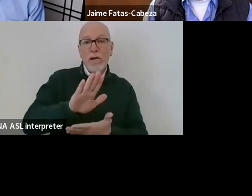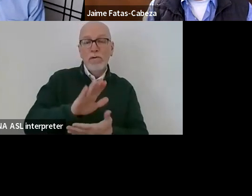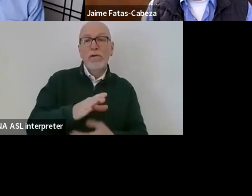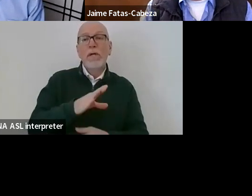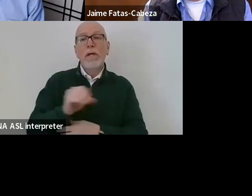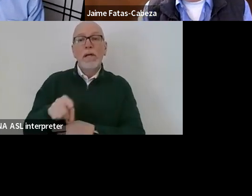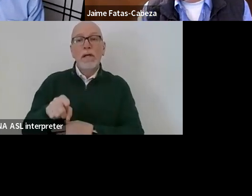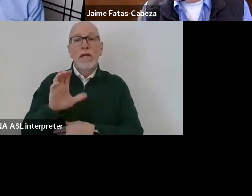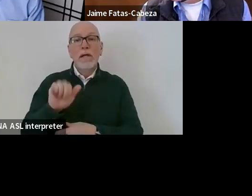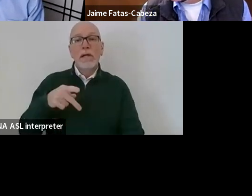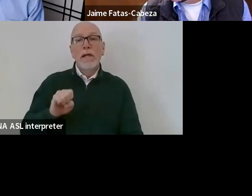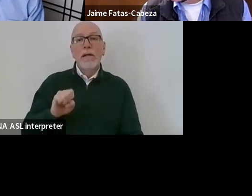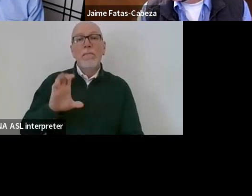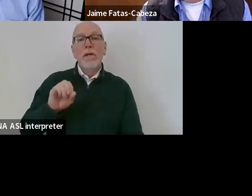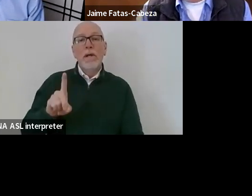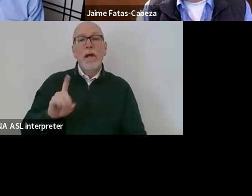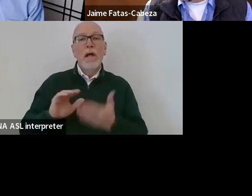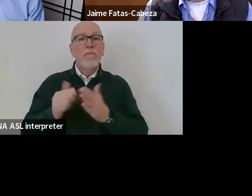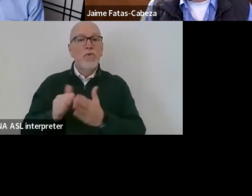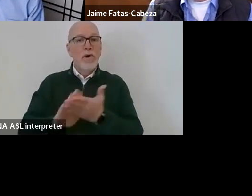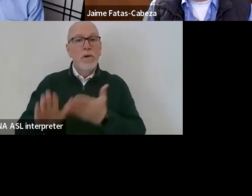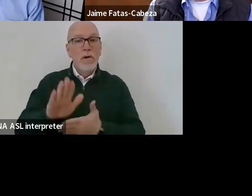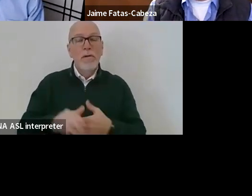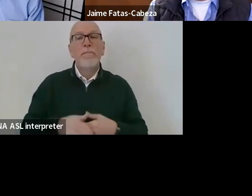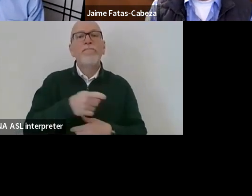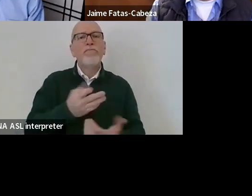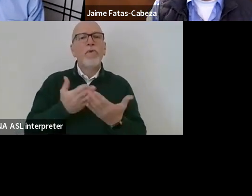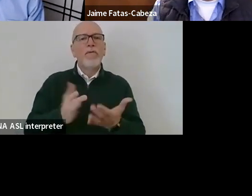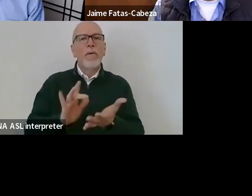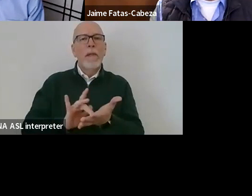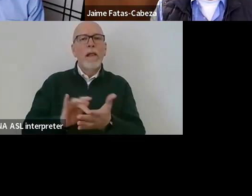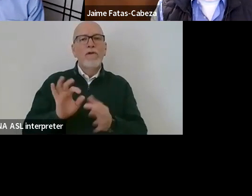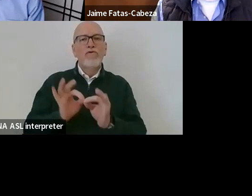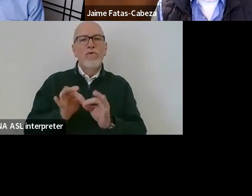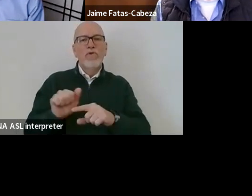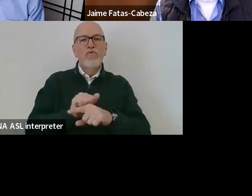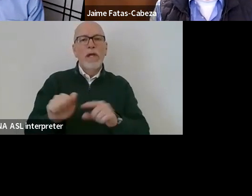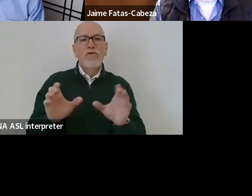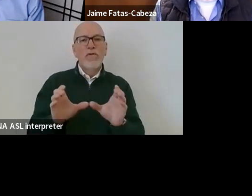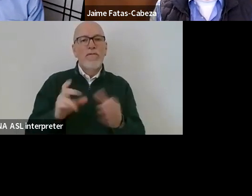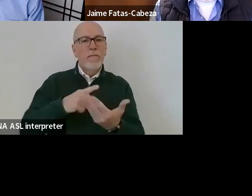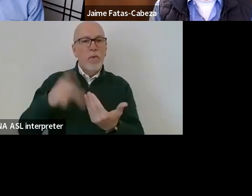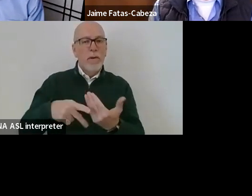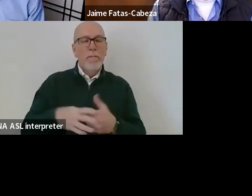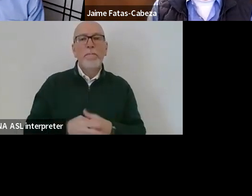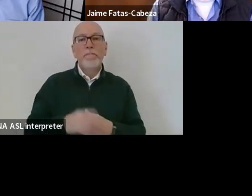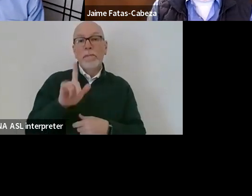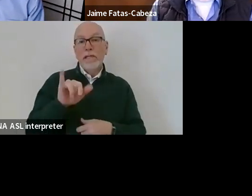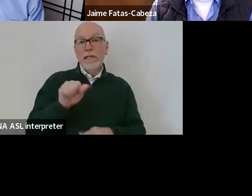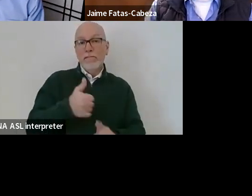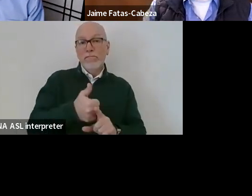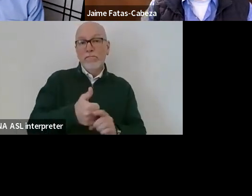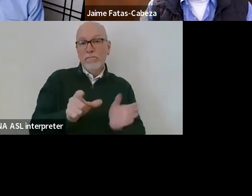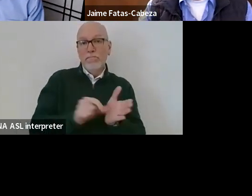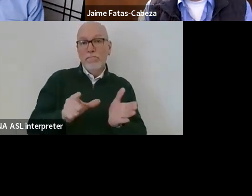and Cape Cod Community College, where she offers medical interpreter training certificate programs. Lisa has published